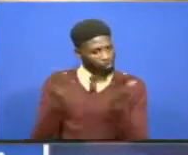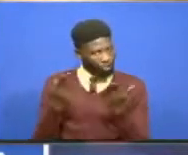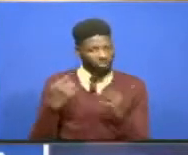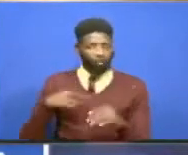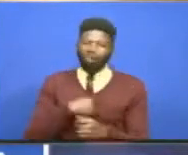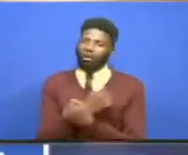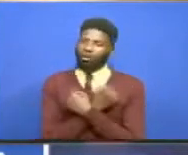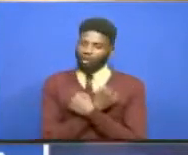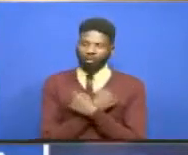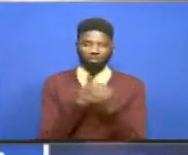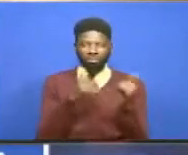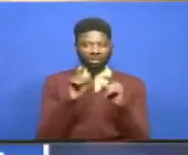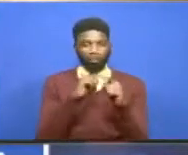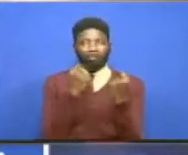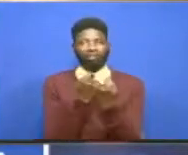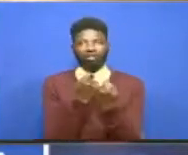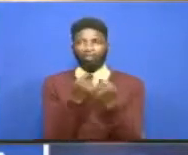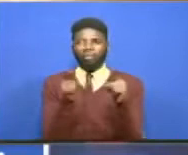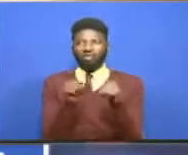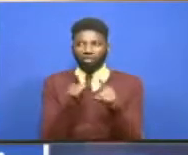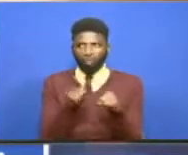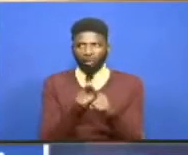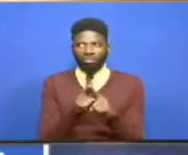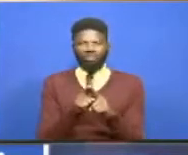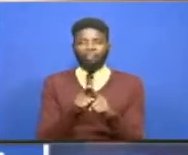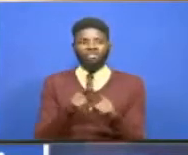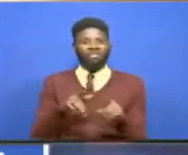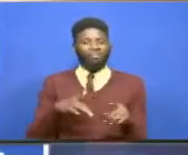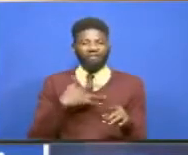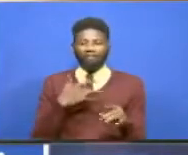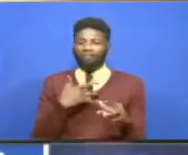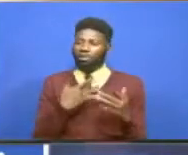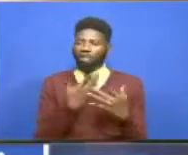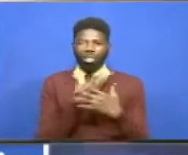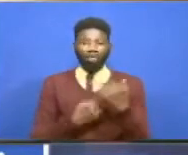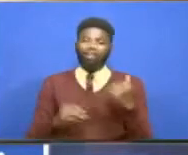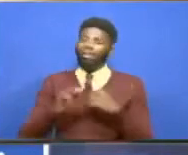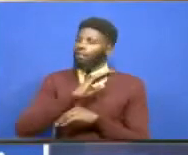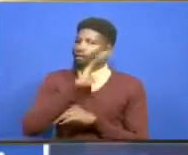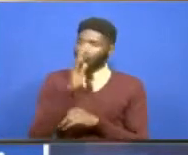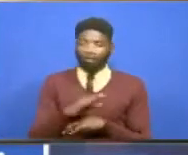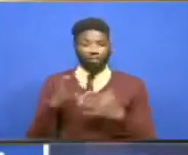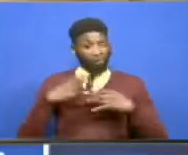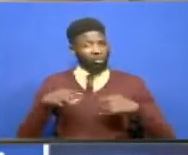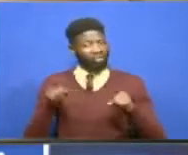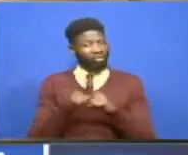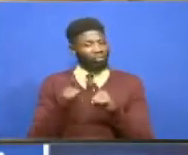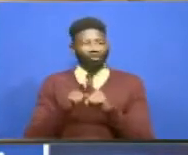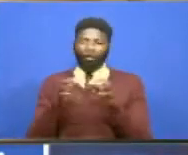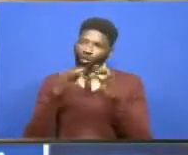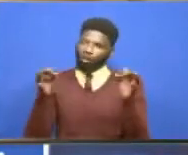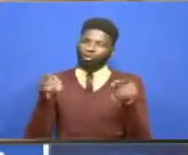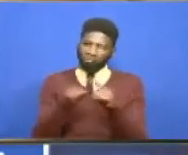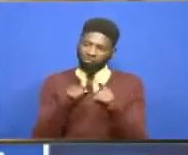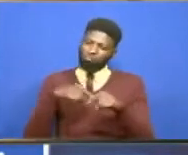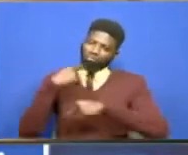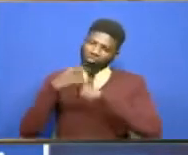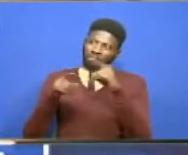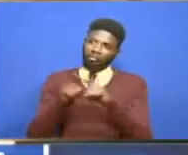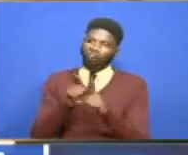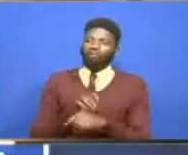for this jersey. We love playing in this jersey. It never gets lost on guys. Even guys who've been around for a while now. You've got to win too.